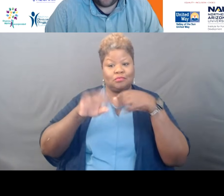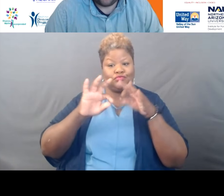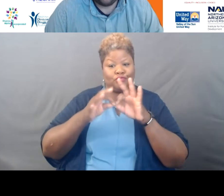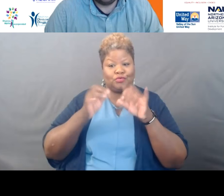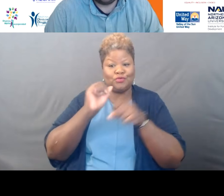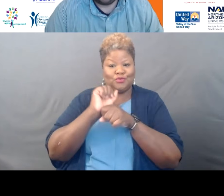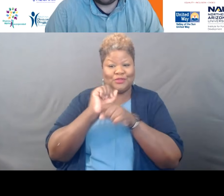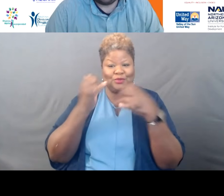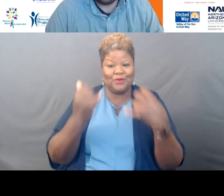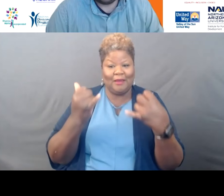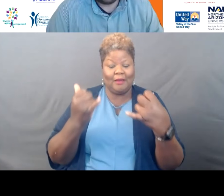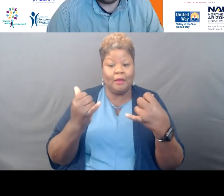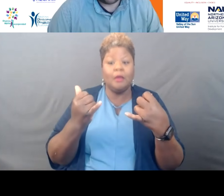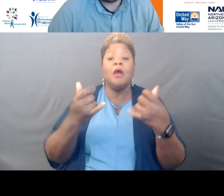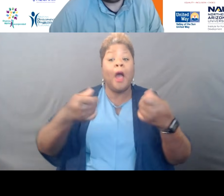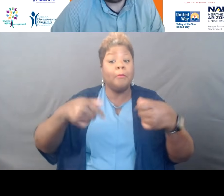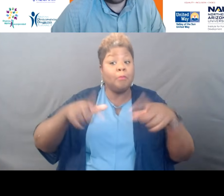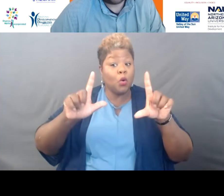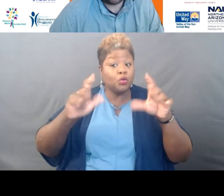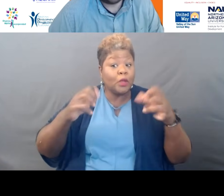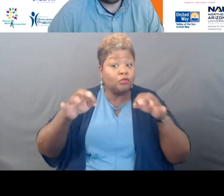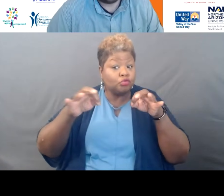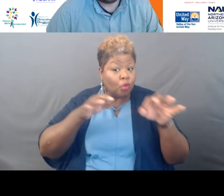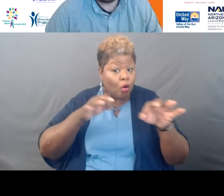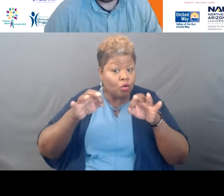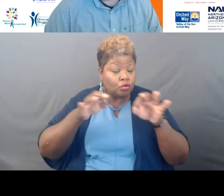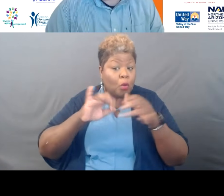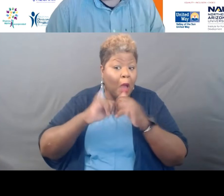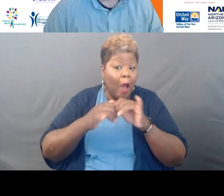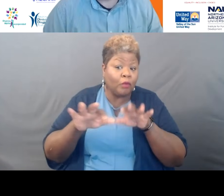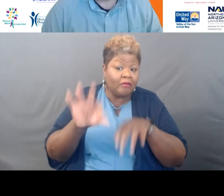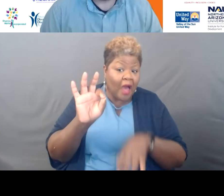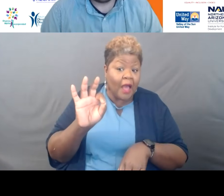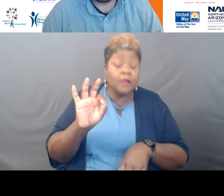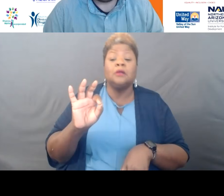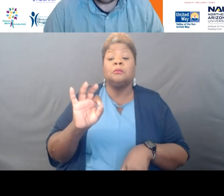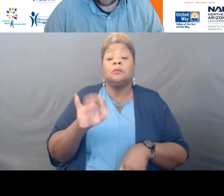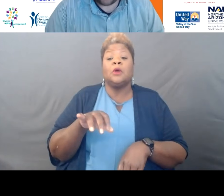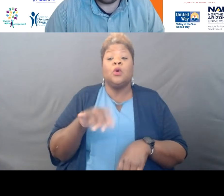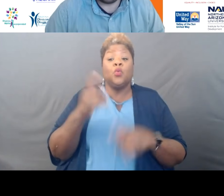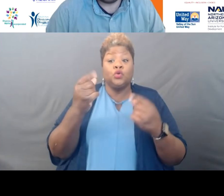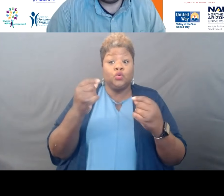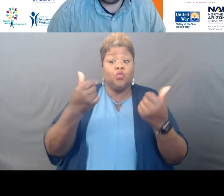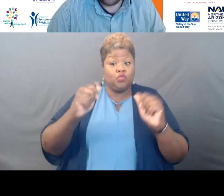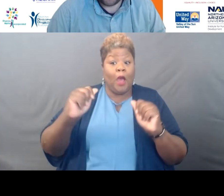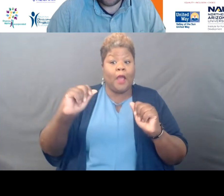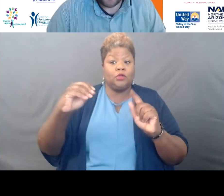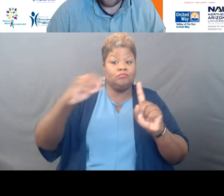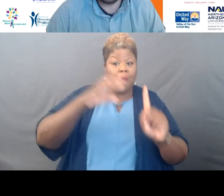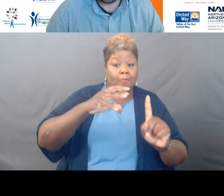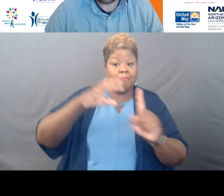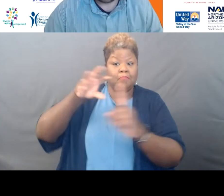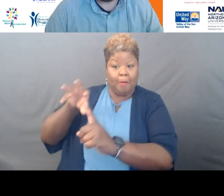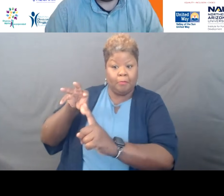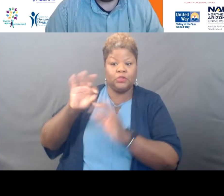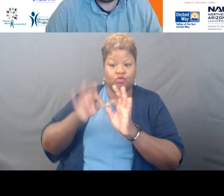today. I posted in the chat some instructions, but I'll go over that. So we're going to try and spotlight the ASL interpreters today.